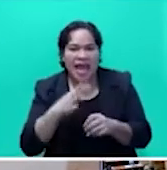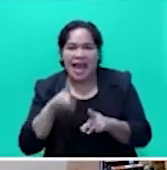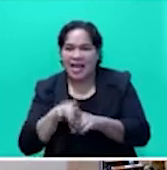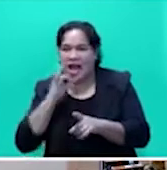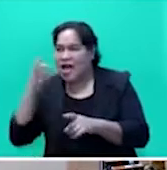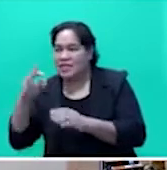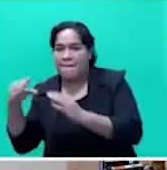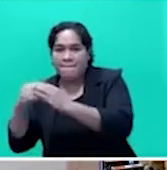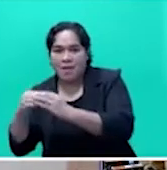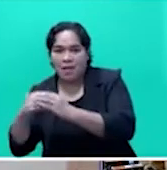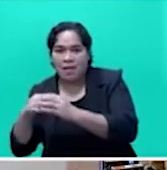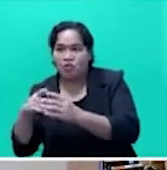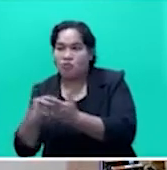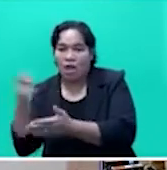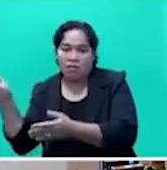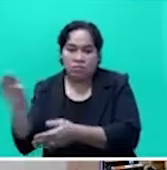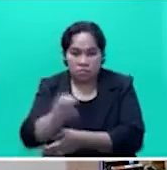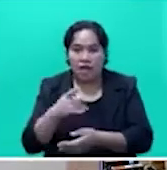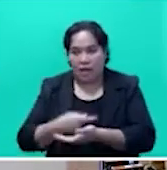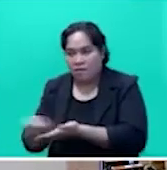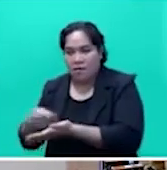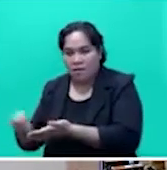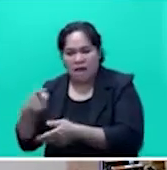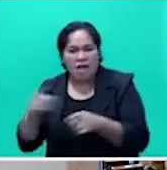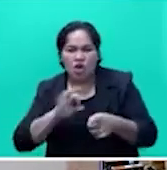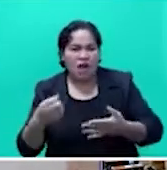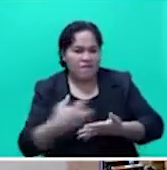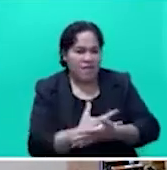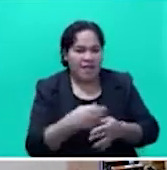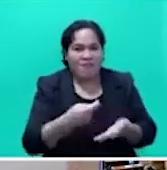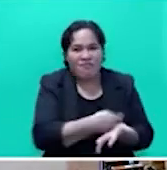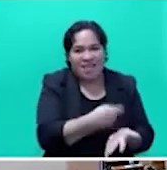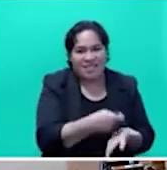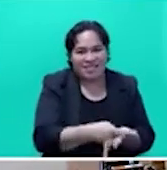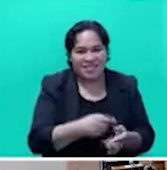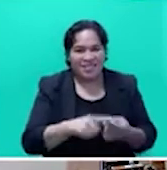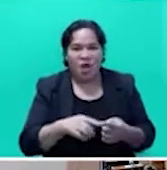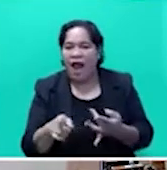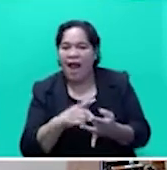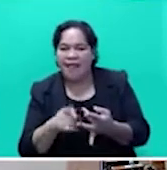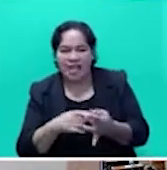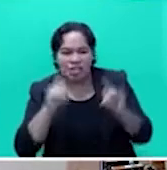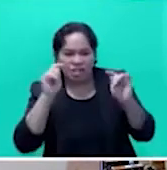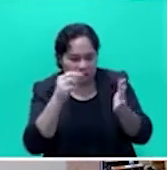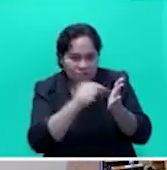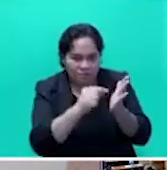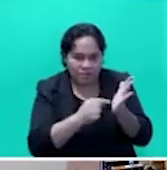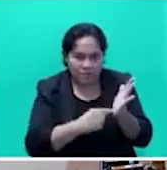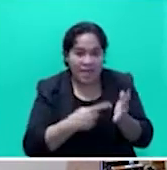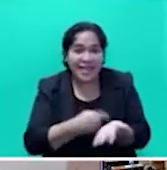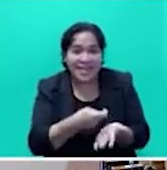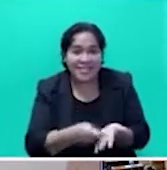does not affect the land rent, it does not affect the premium or any other term and condition of the lease. All it